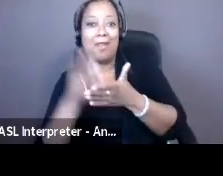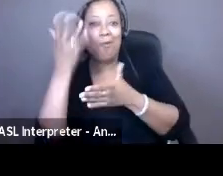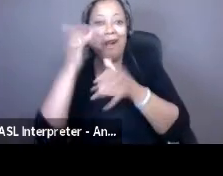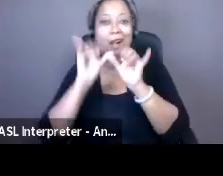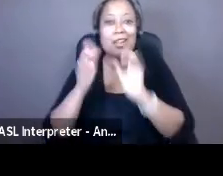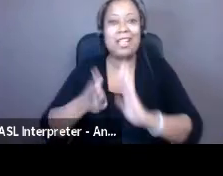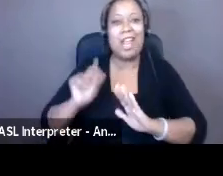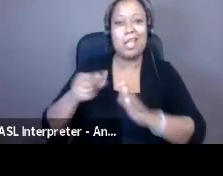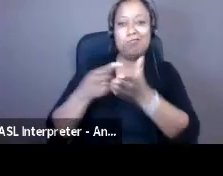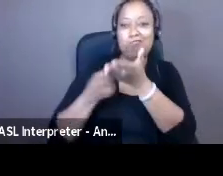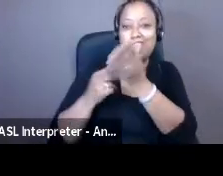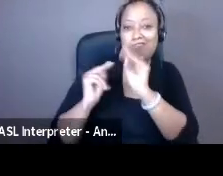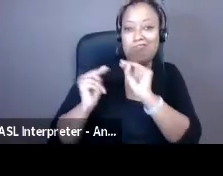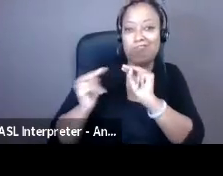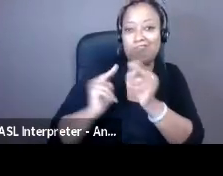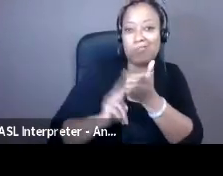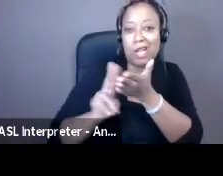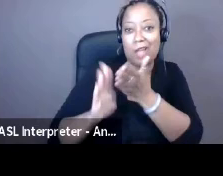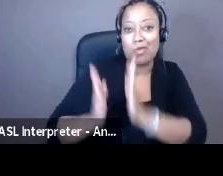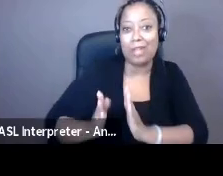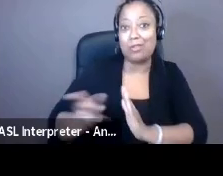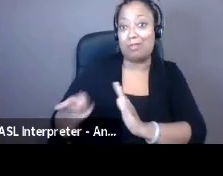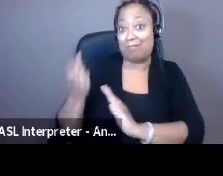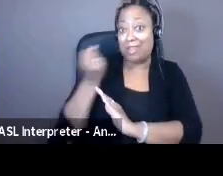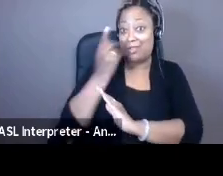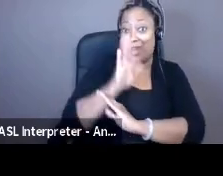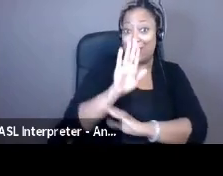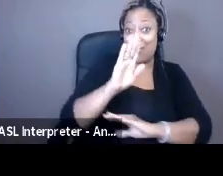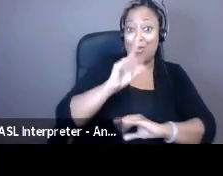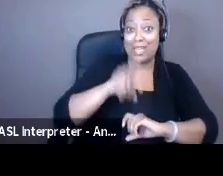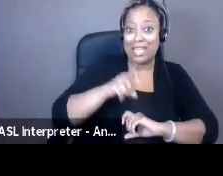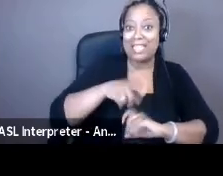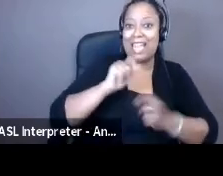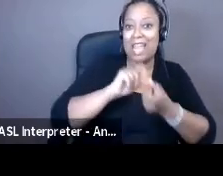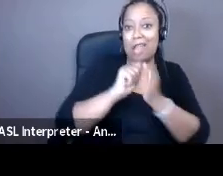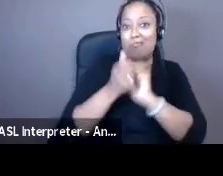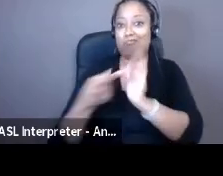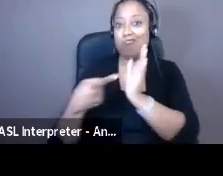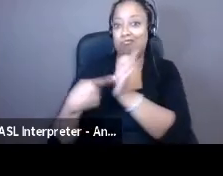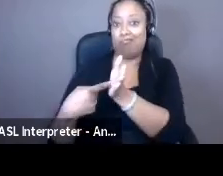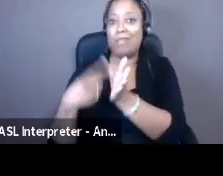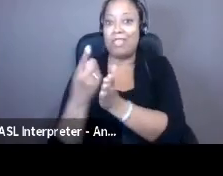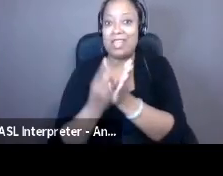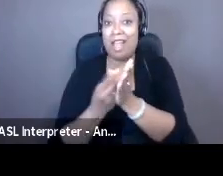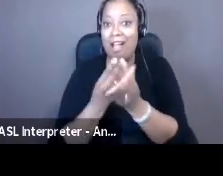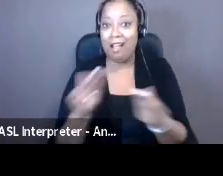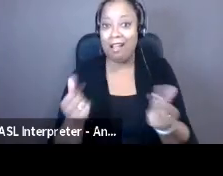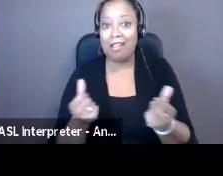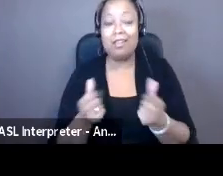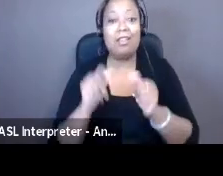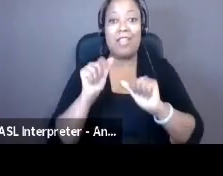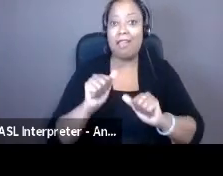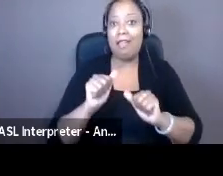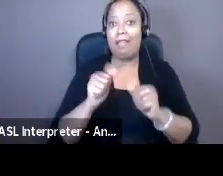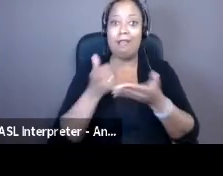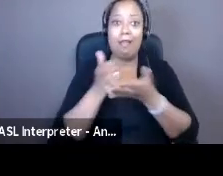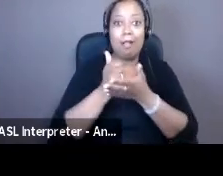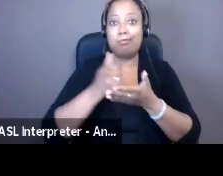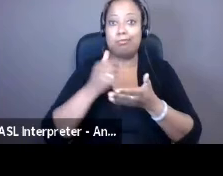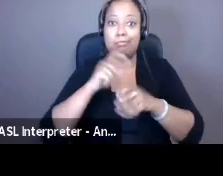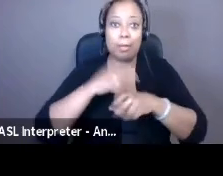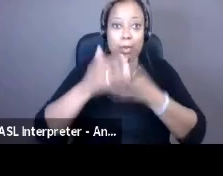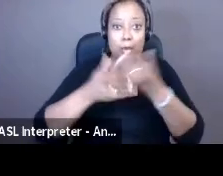how to understand your needs and translate those into design solutions that can make things go quicker. And